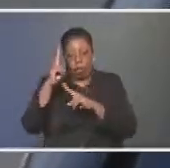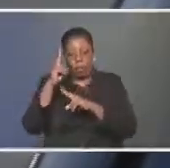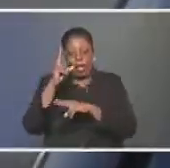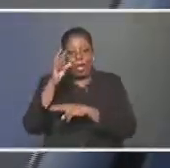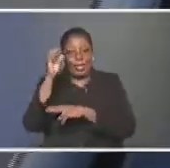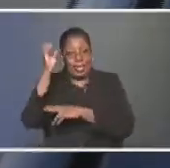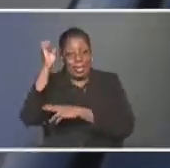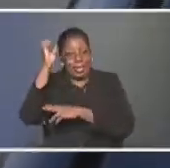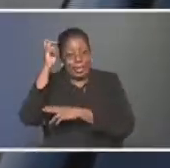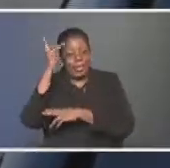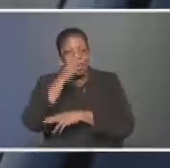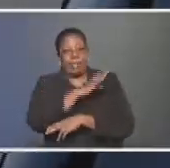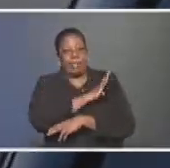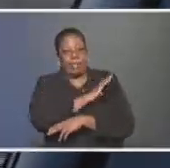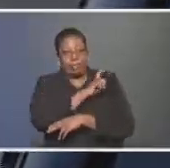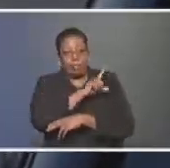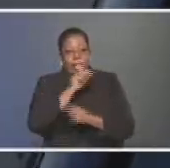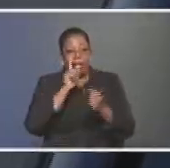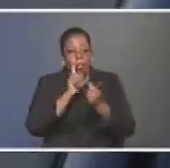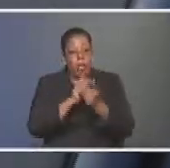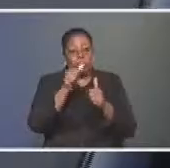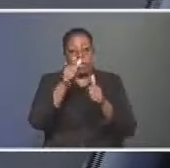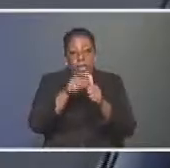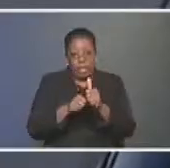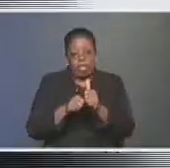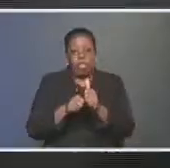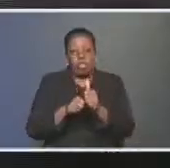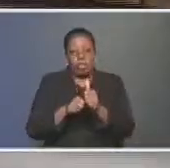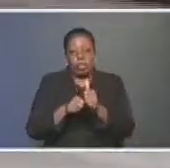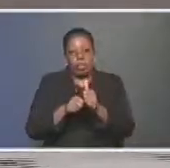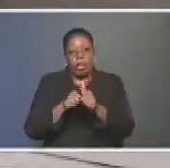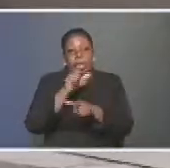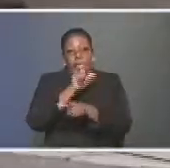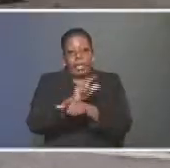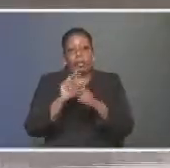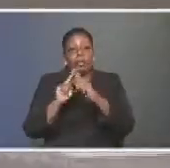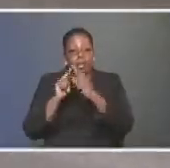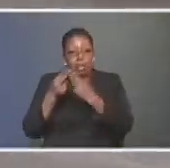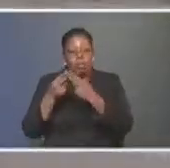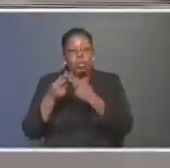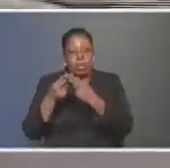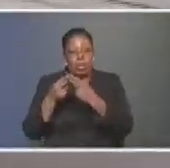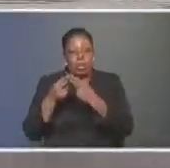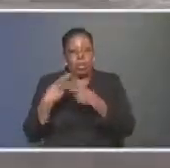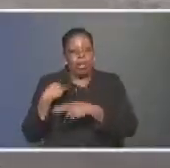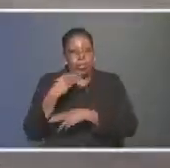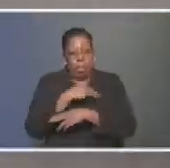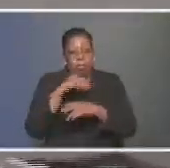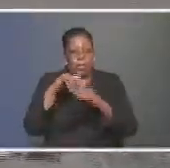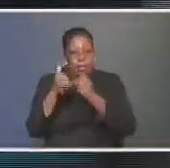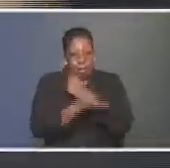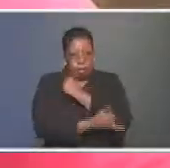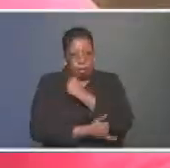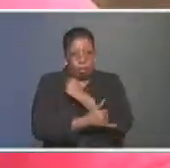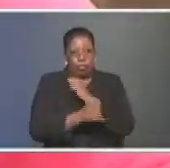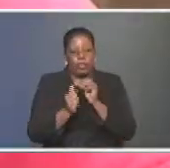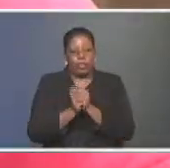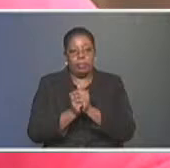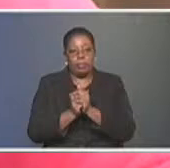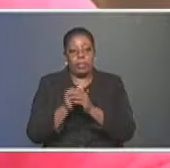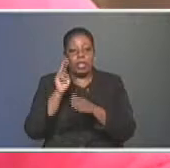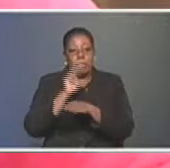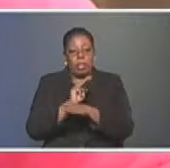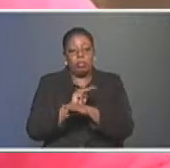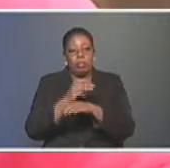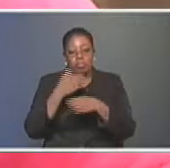Bell, have met with almost every labor union leader in the country so far. The minister himself has made a commitment